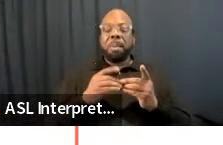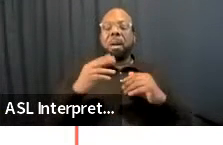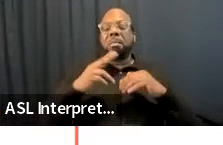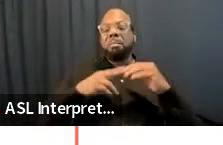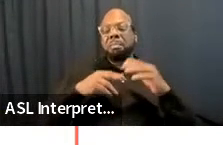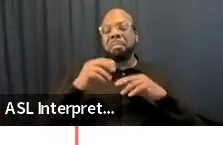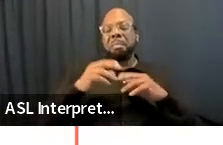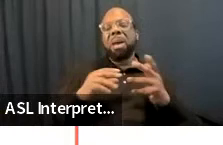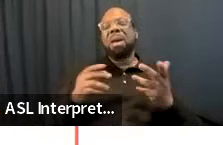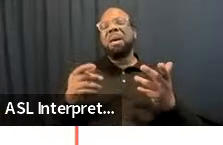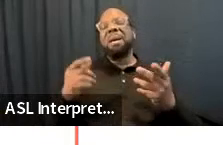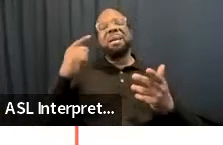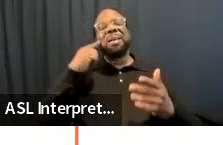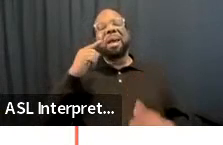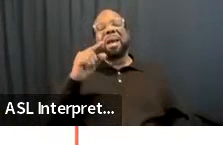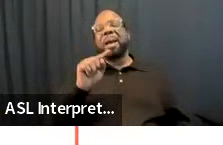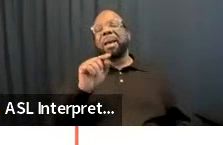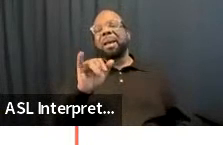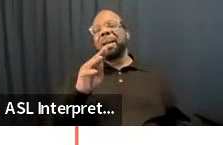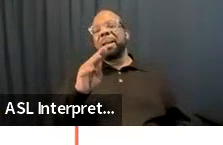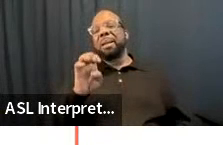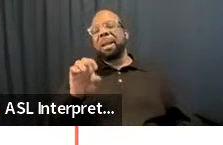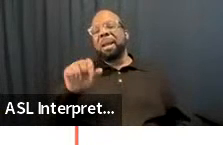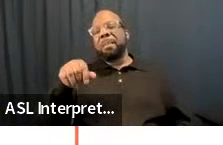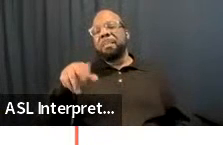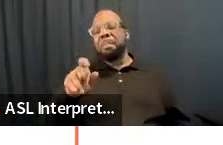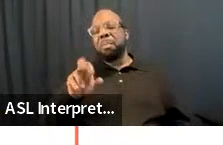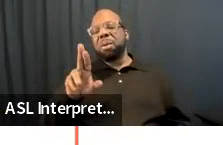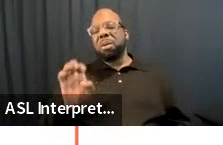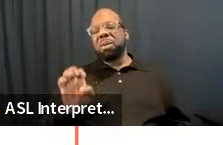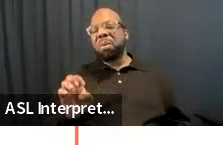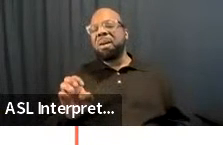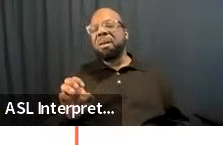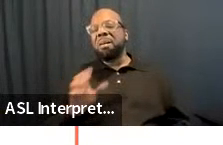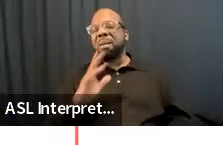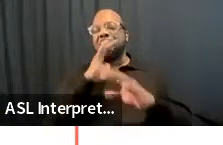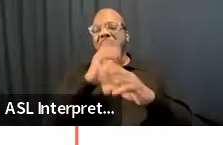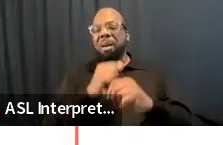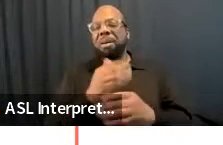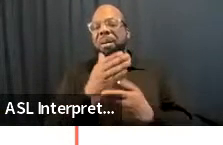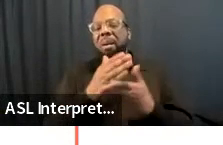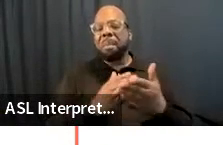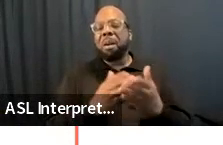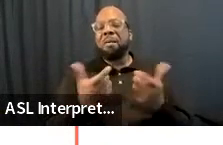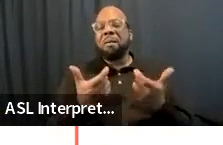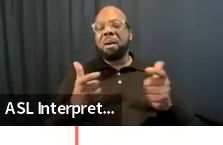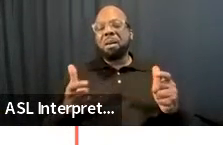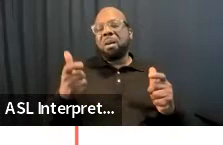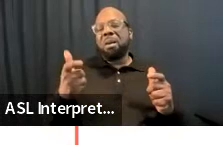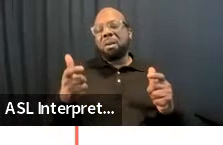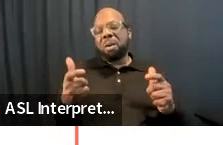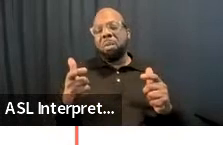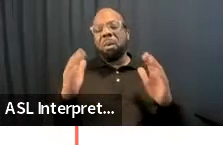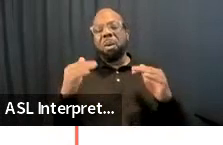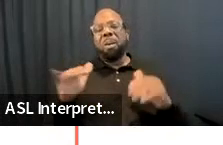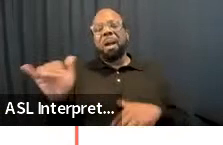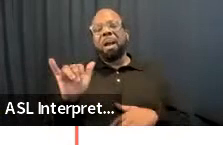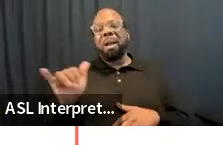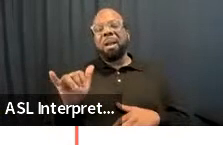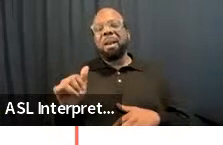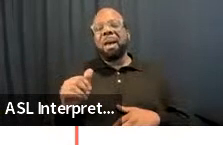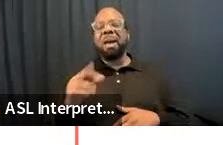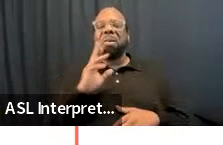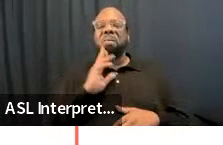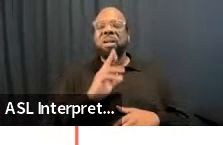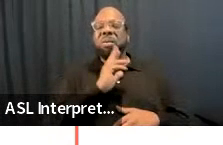considered this Times Square building's amusement to be part of a larger hotel, similar to how a restaurant or an arcade would